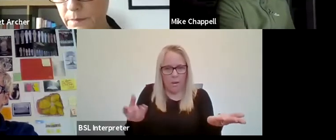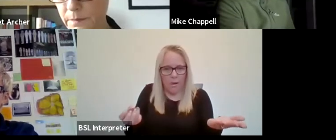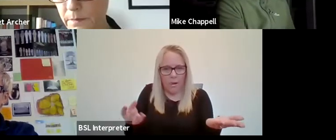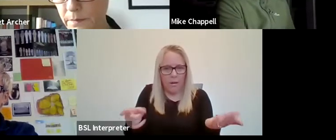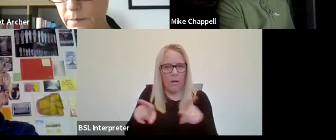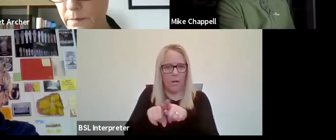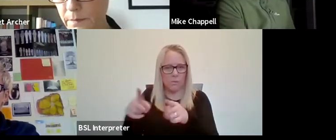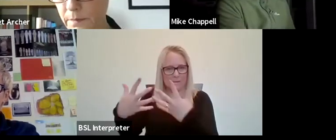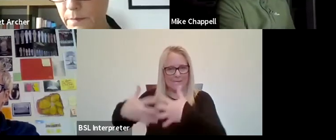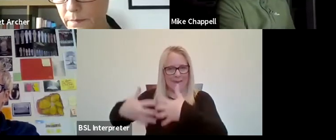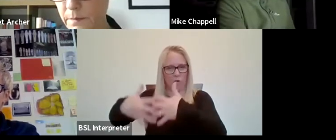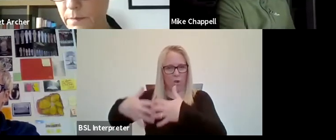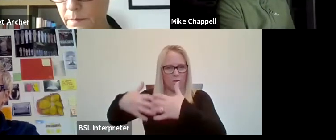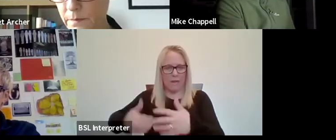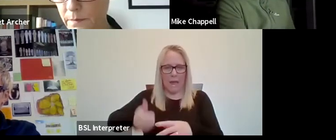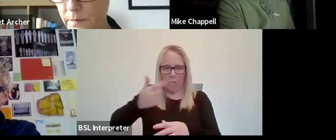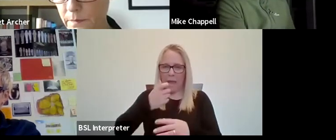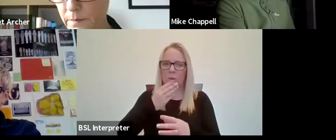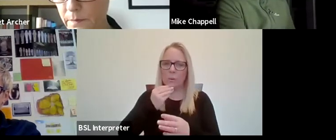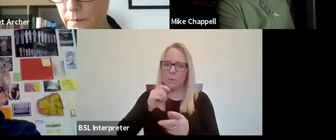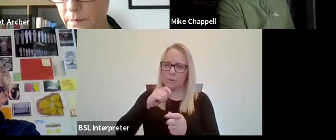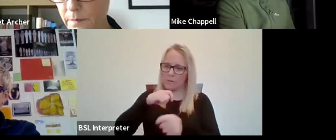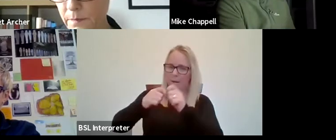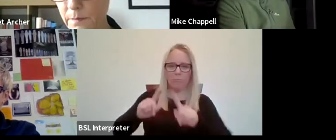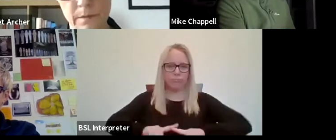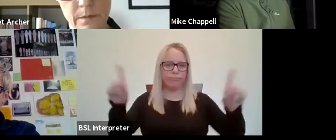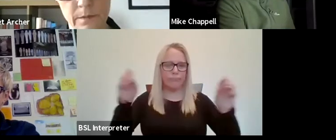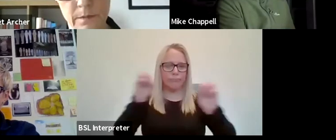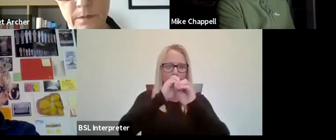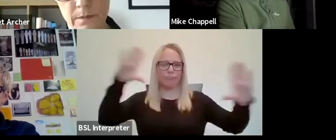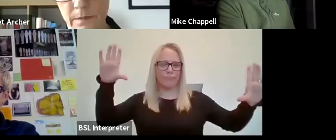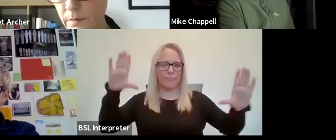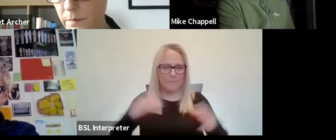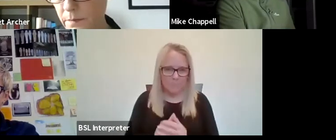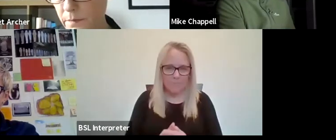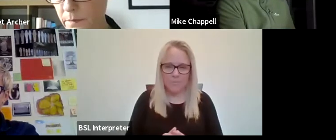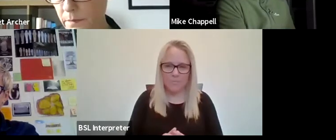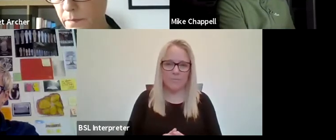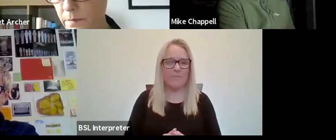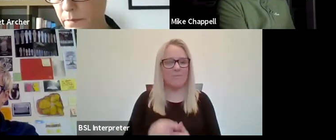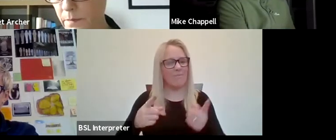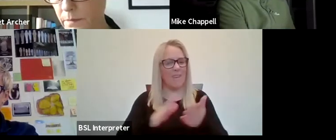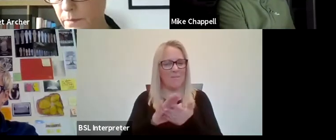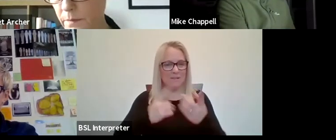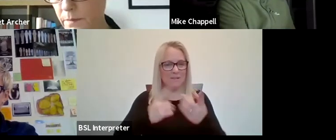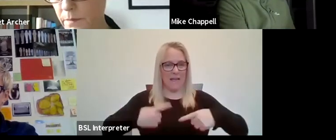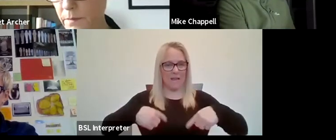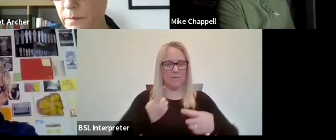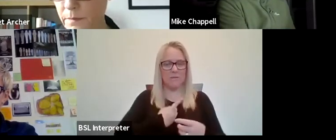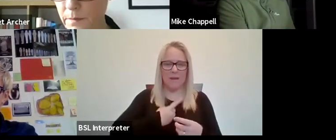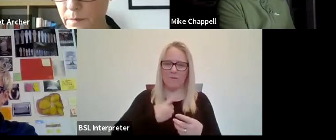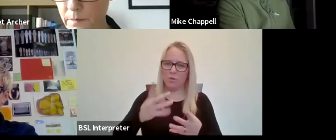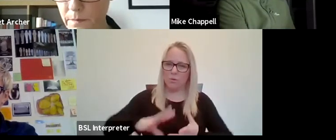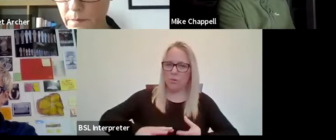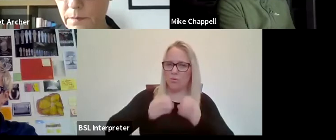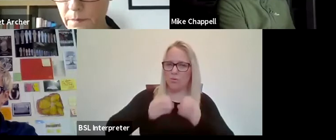in a subversive manner that can allow me to create this emergent co-composition